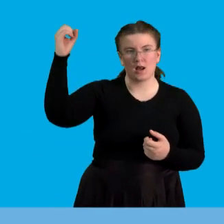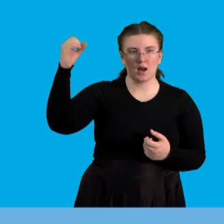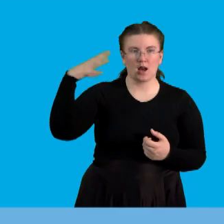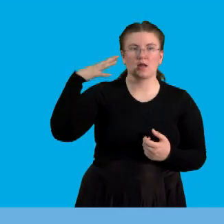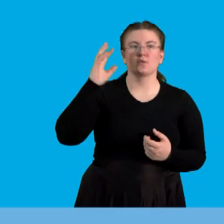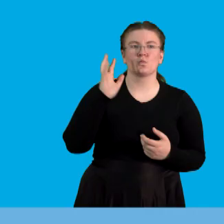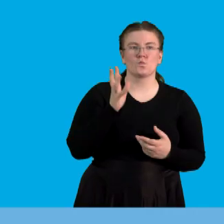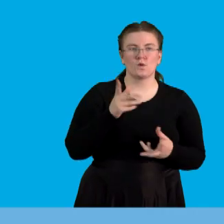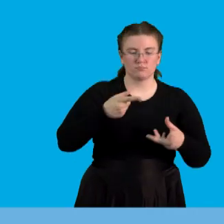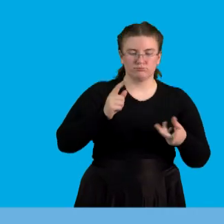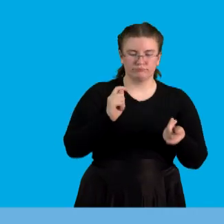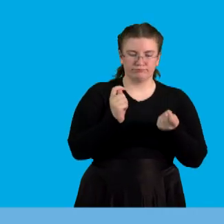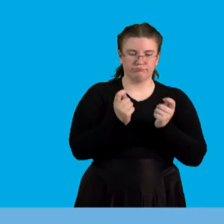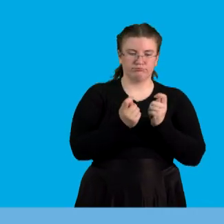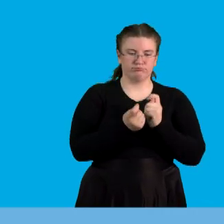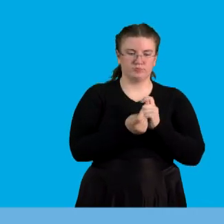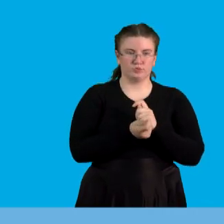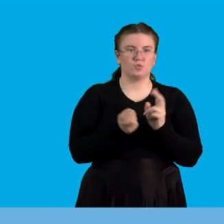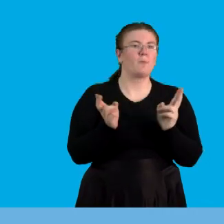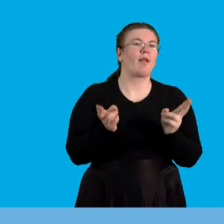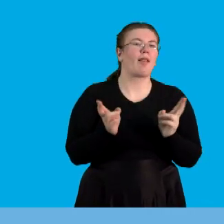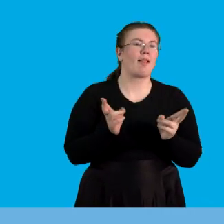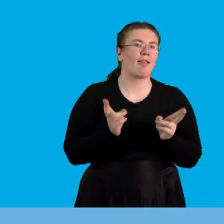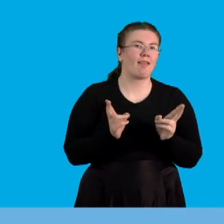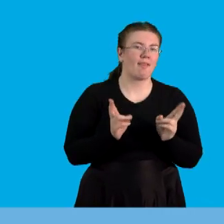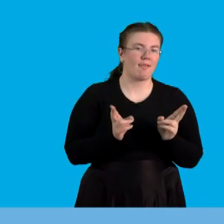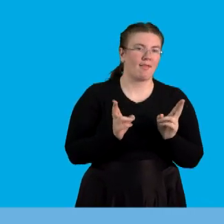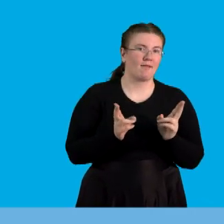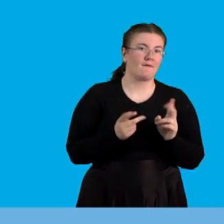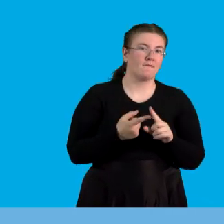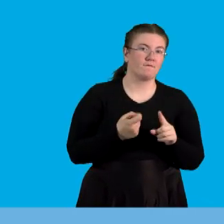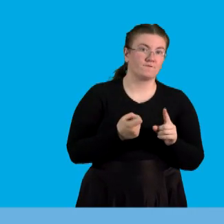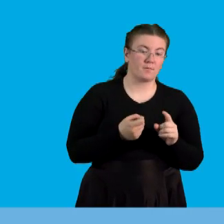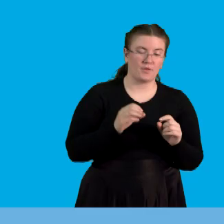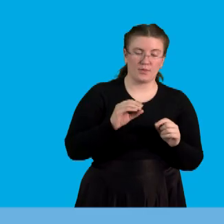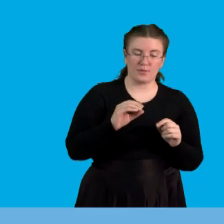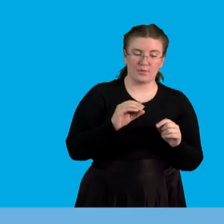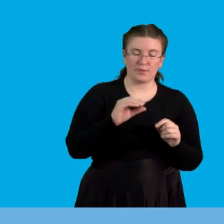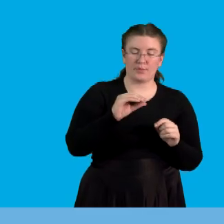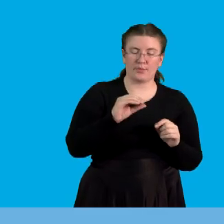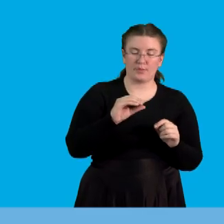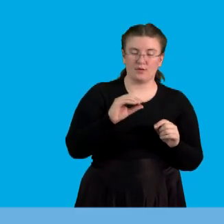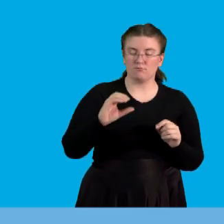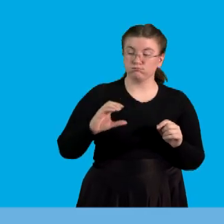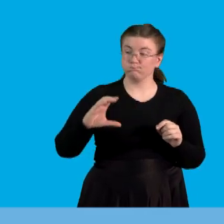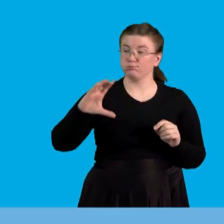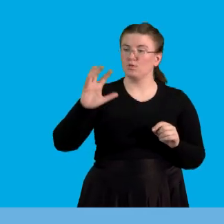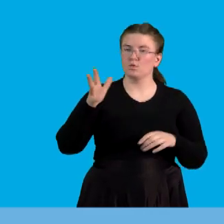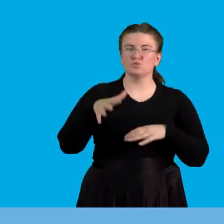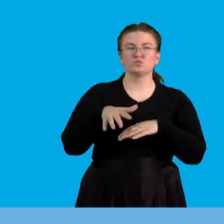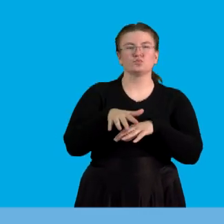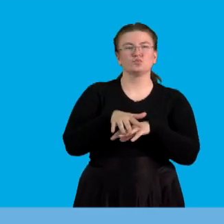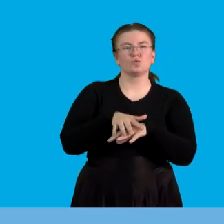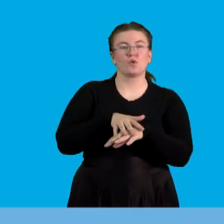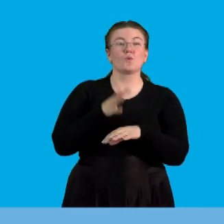towards the normal. So from less dense to more dense, the light is going to slow down. And if it slows down, it goes